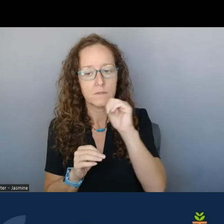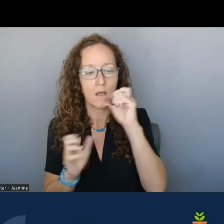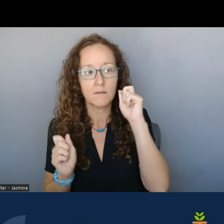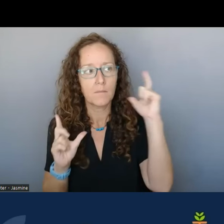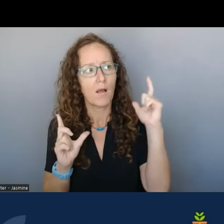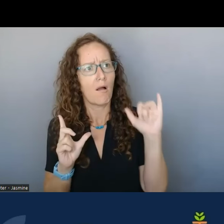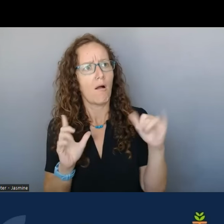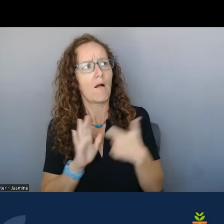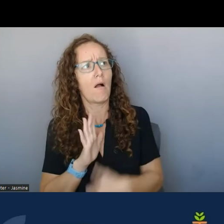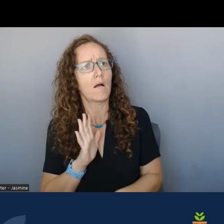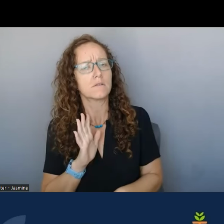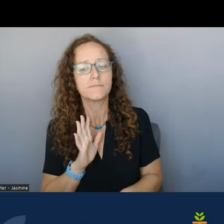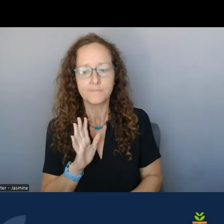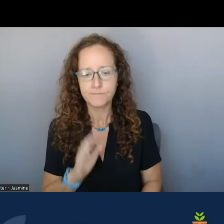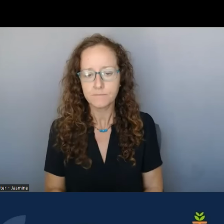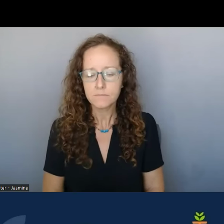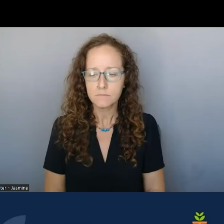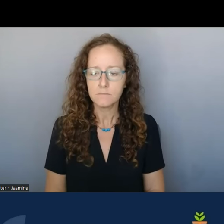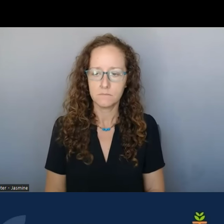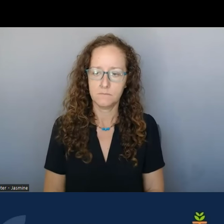Not sure what I clicked there. Okay.